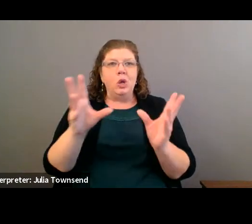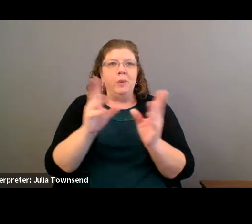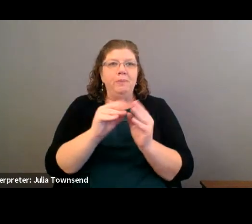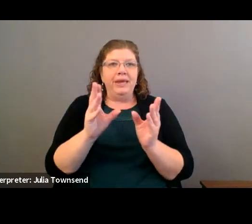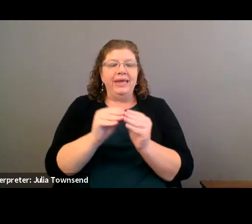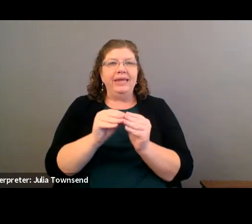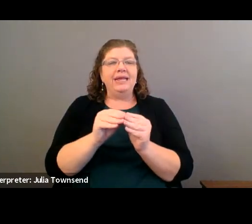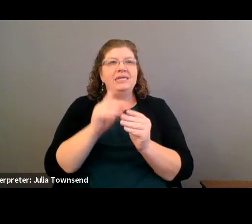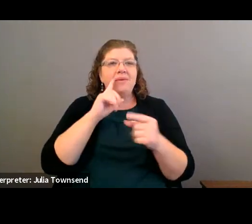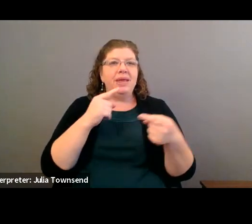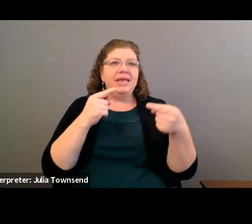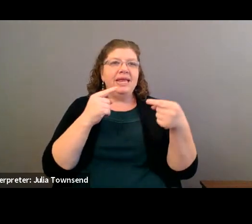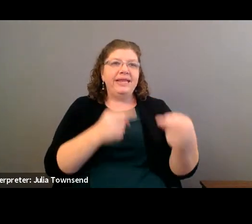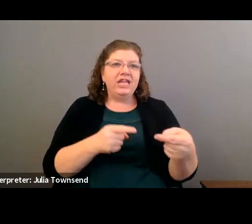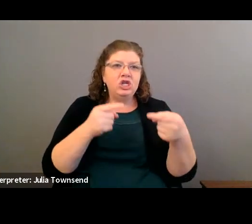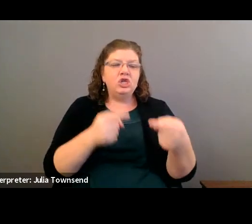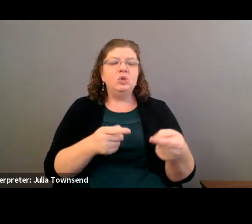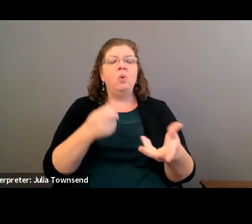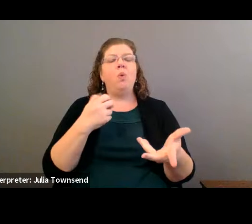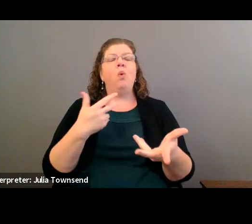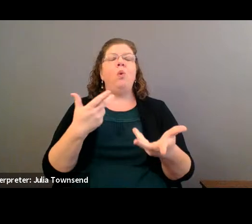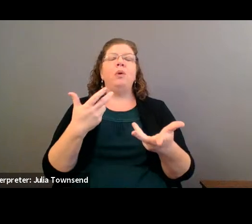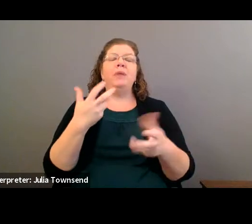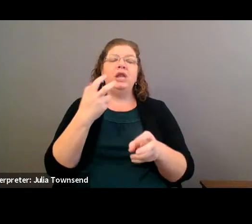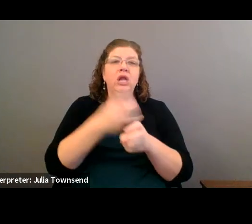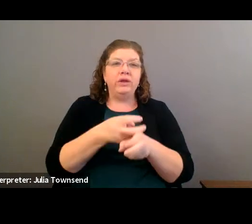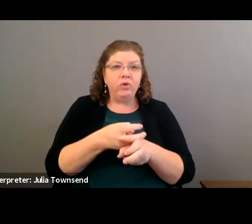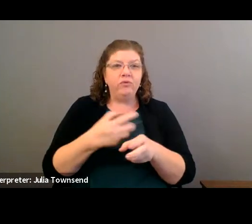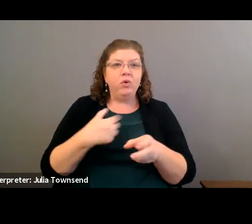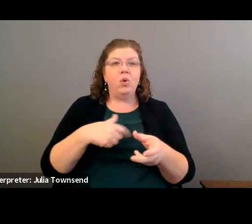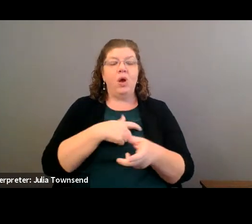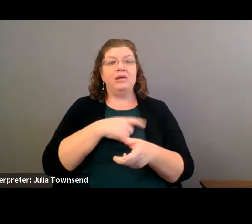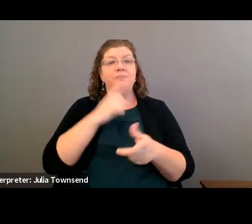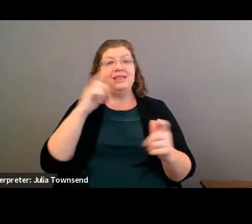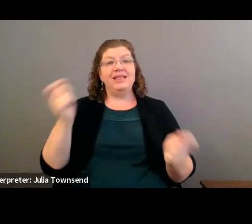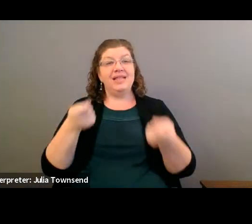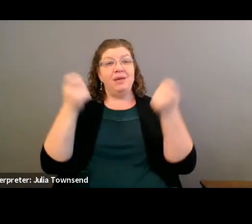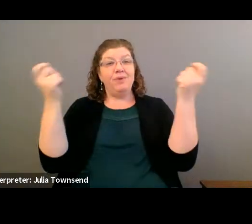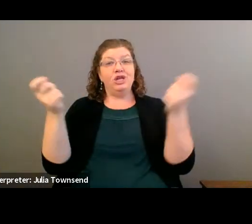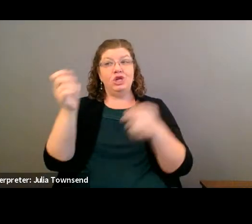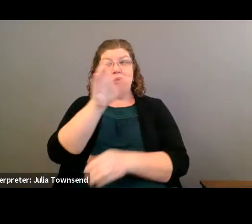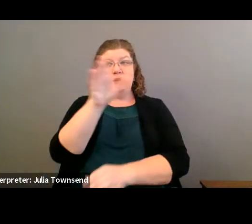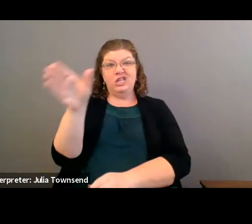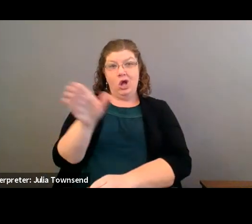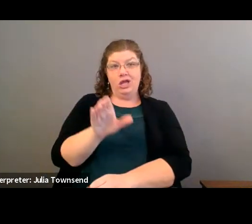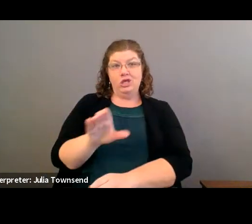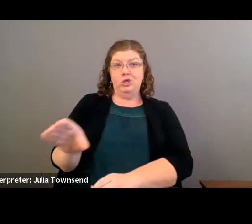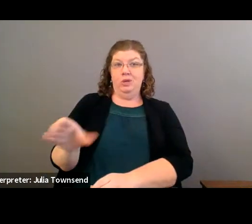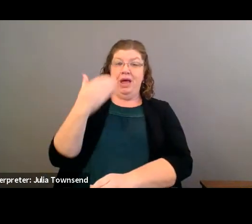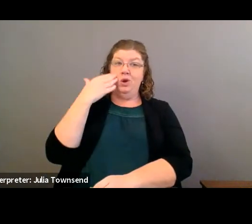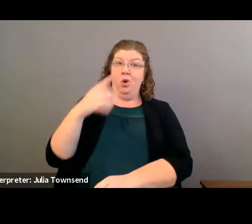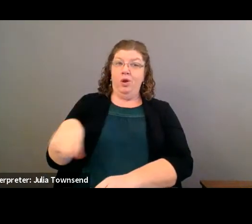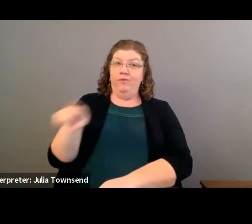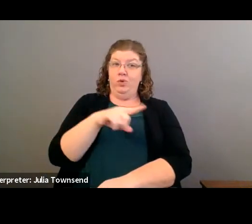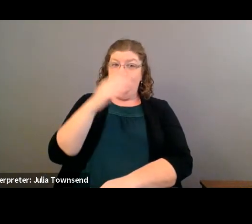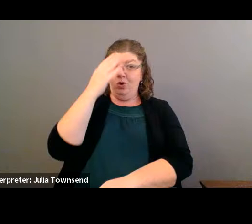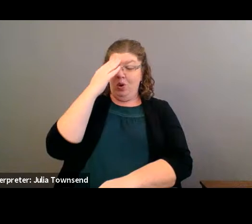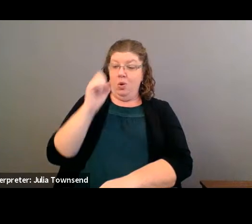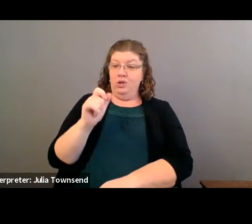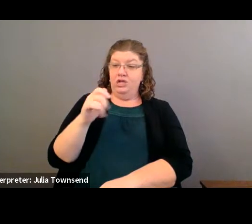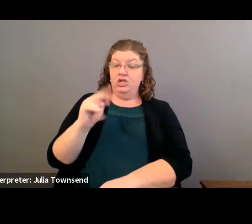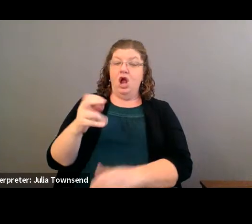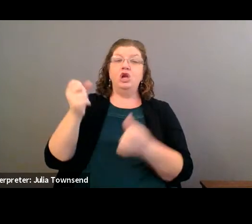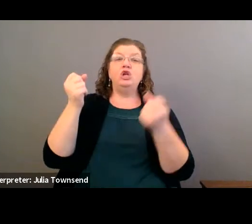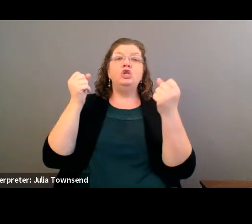an issue or difficult for us, the fact that the celebration was on Zoom, I'm not sure if you know, Sean, but there were so many